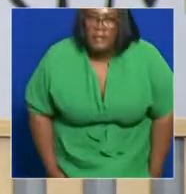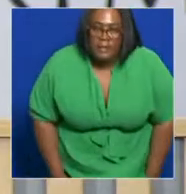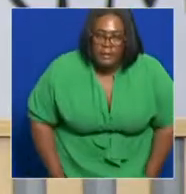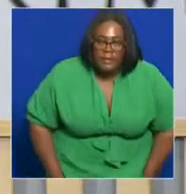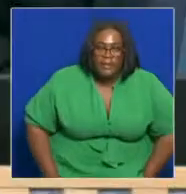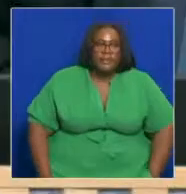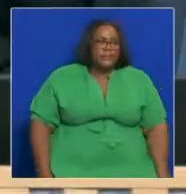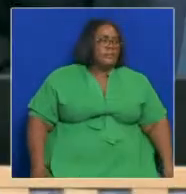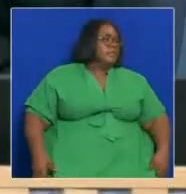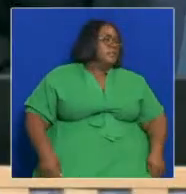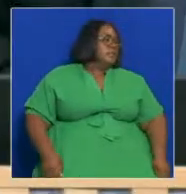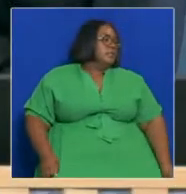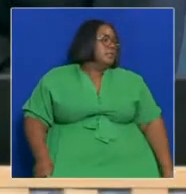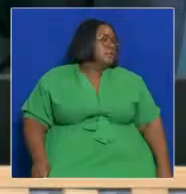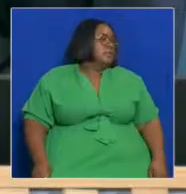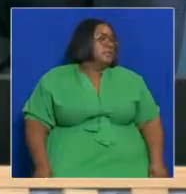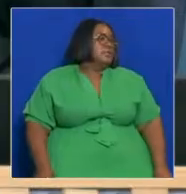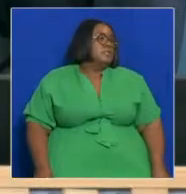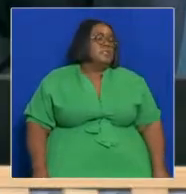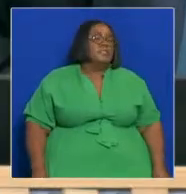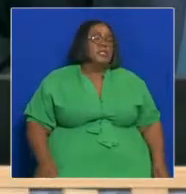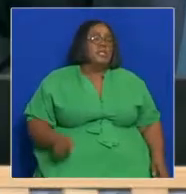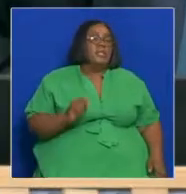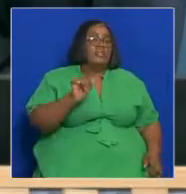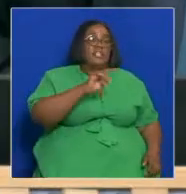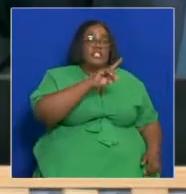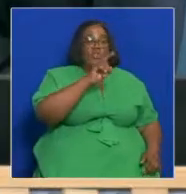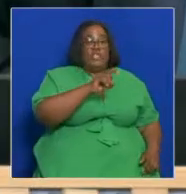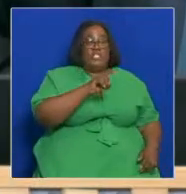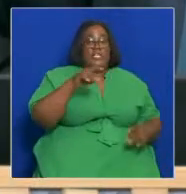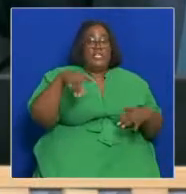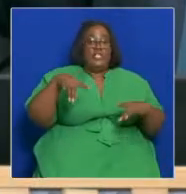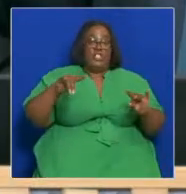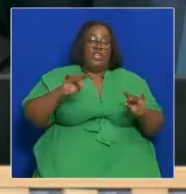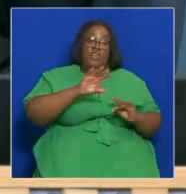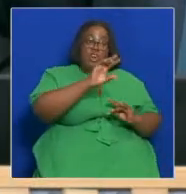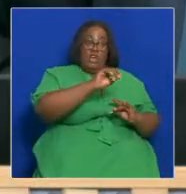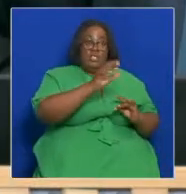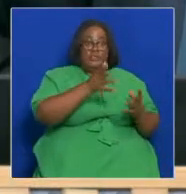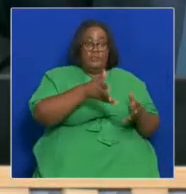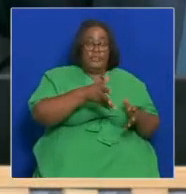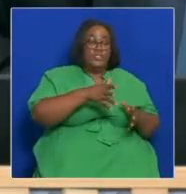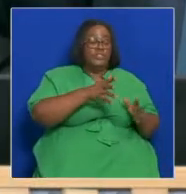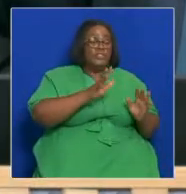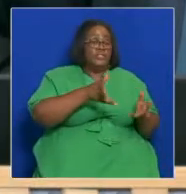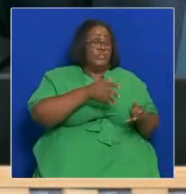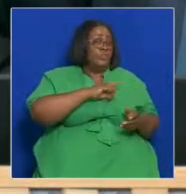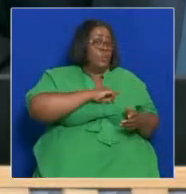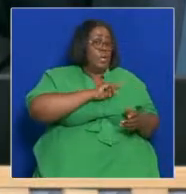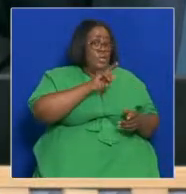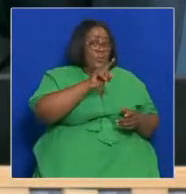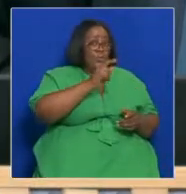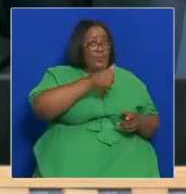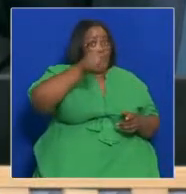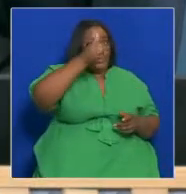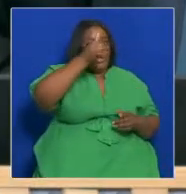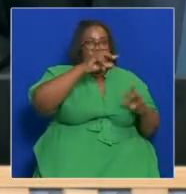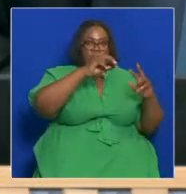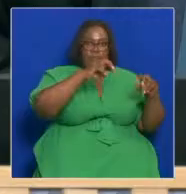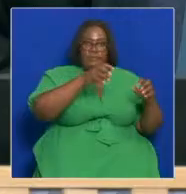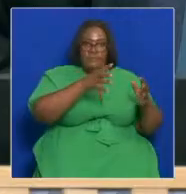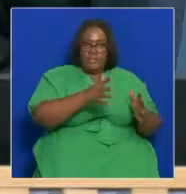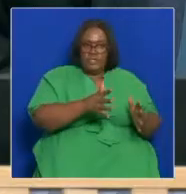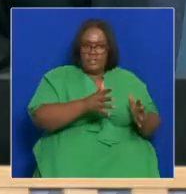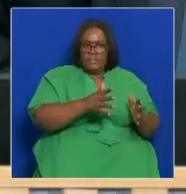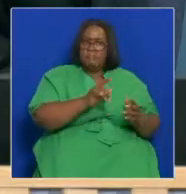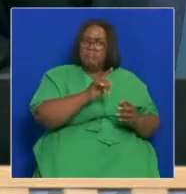Lastly, and it's a question Chair asked, because you are the head of investigations, is it common, is